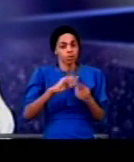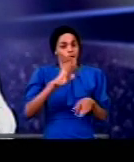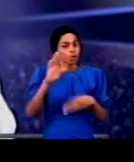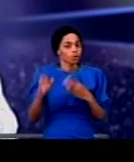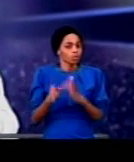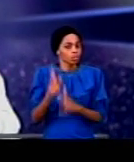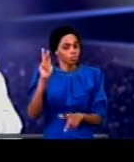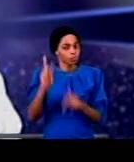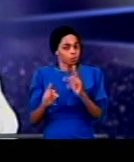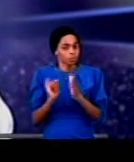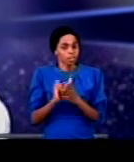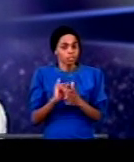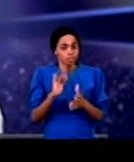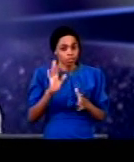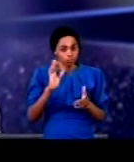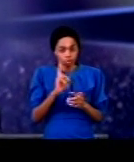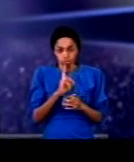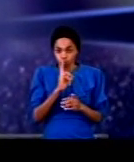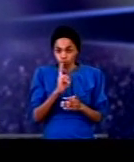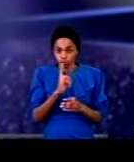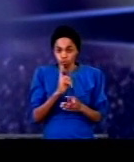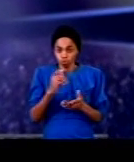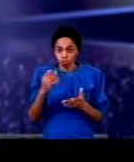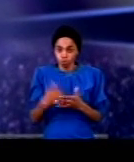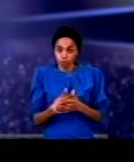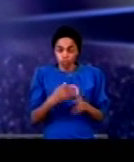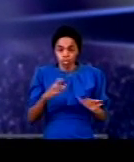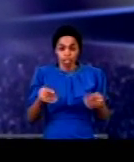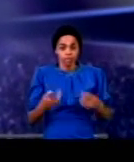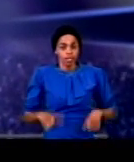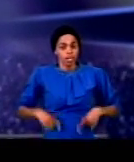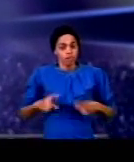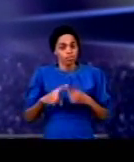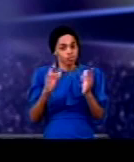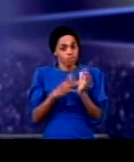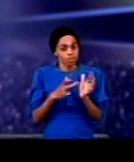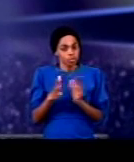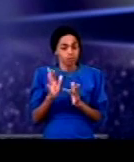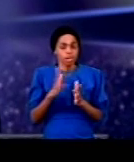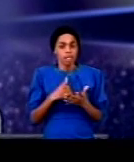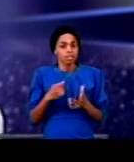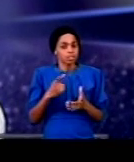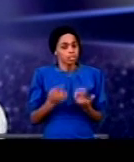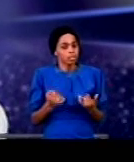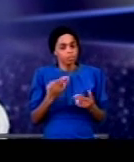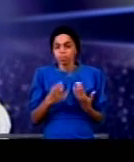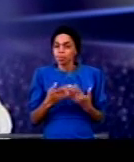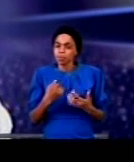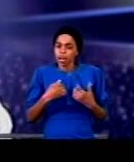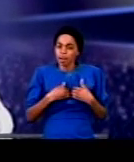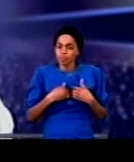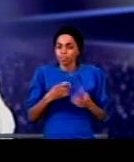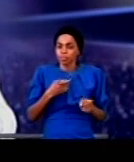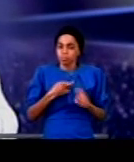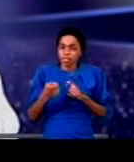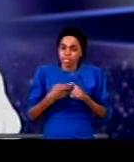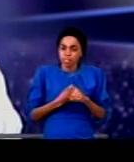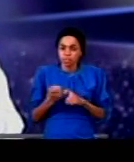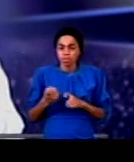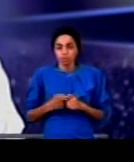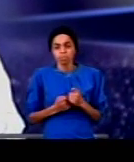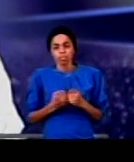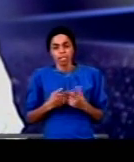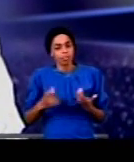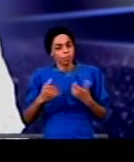the towel, but the Lord will preserve them. The Lord will give them ability to stand against all persecution. The